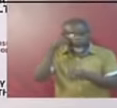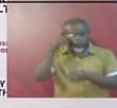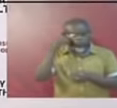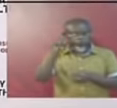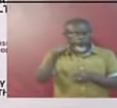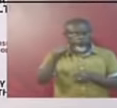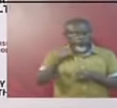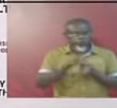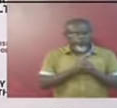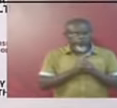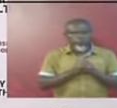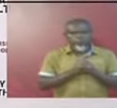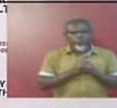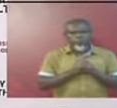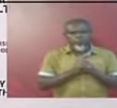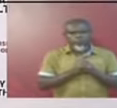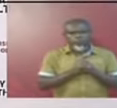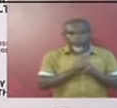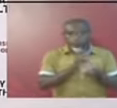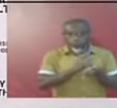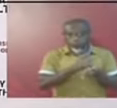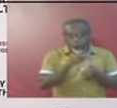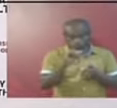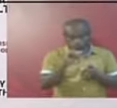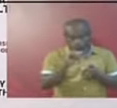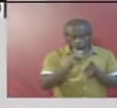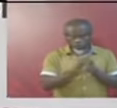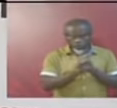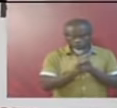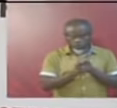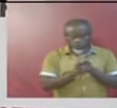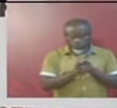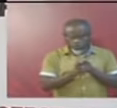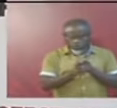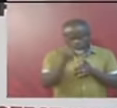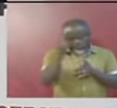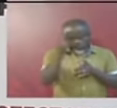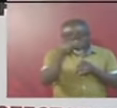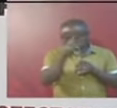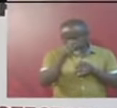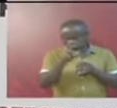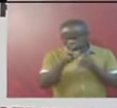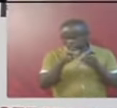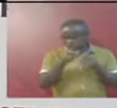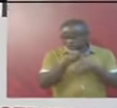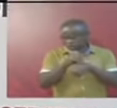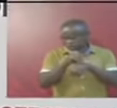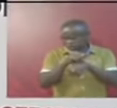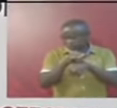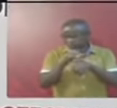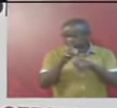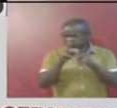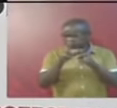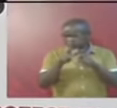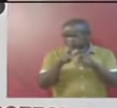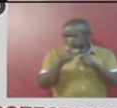Dr. Otello? Yes. Yeah. With respect to, I think your question was what advice I would give to persons who are becoming